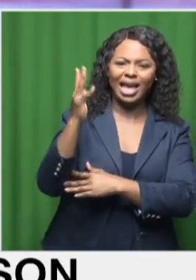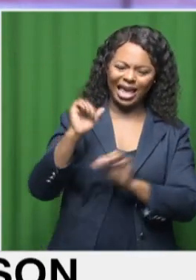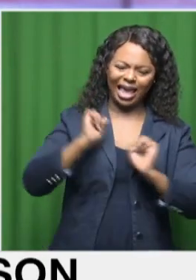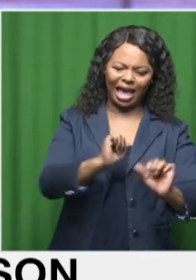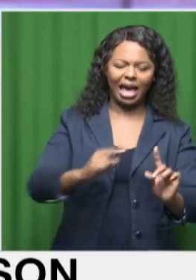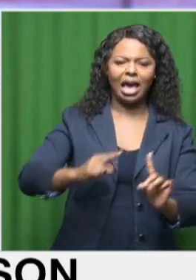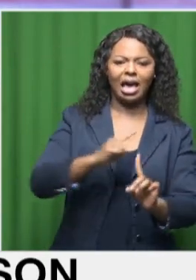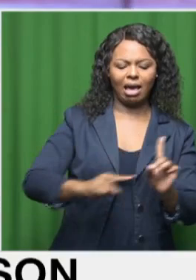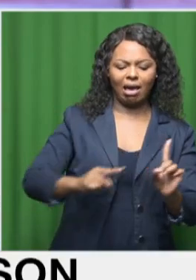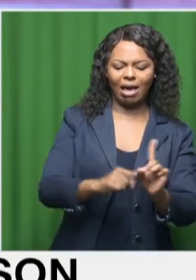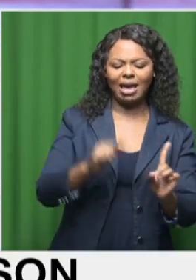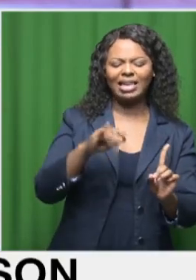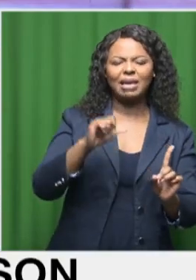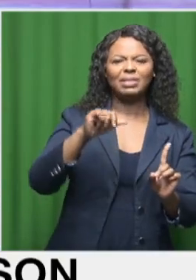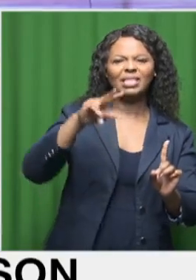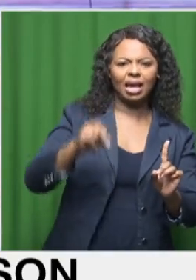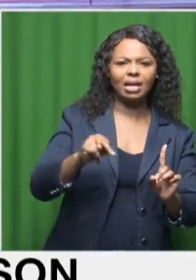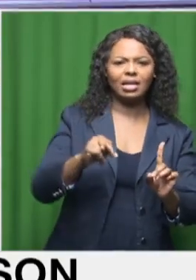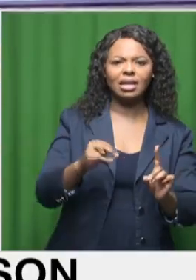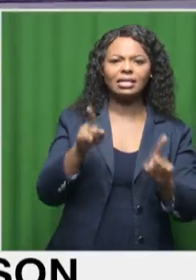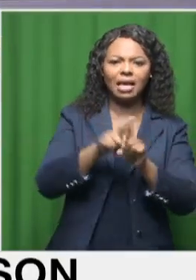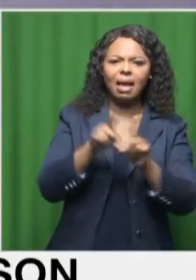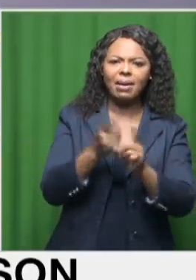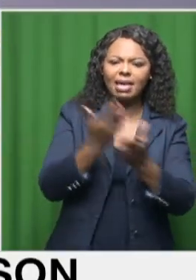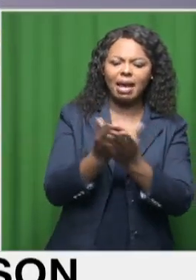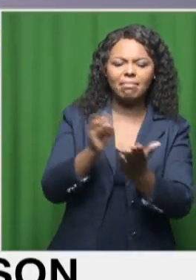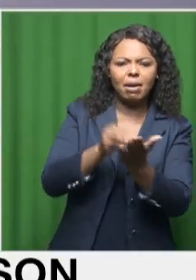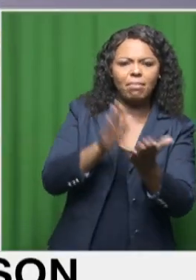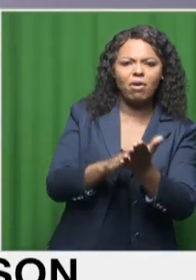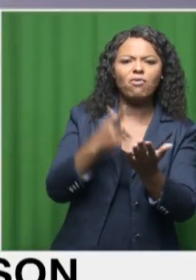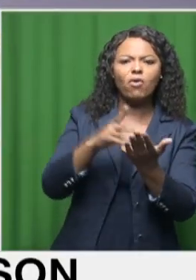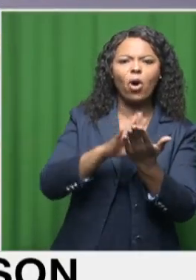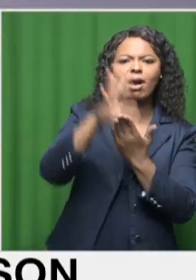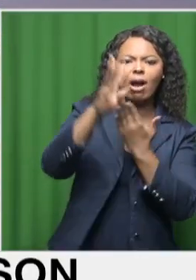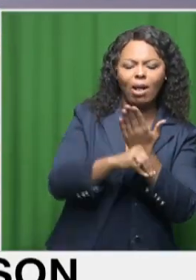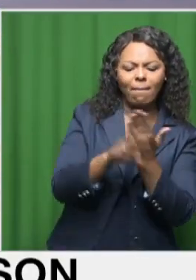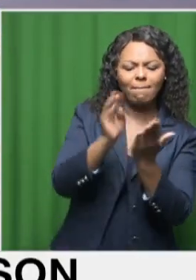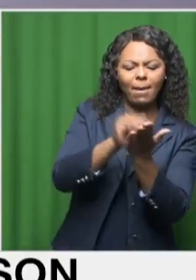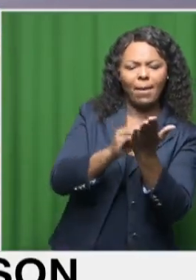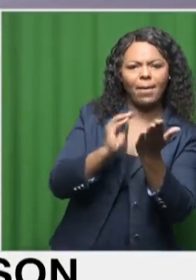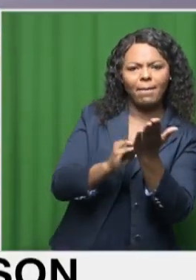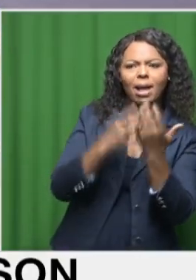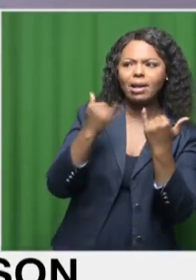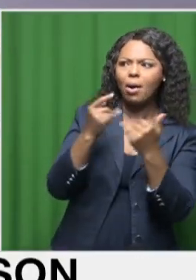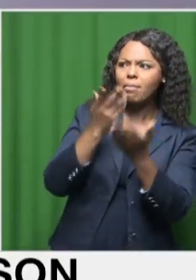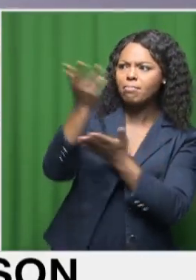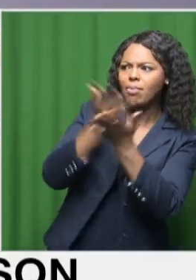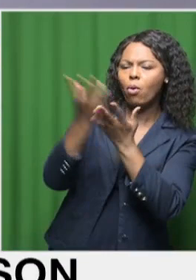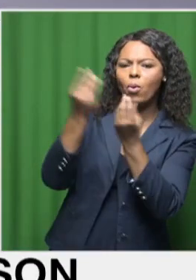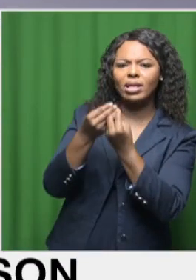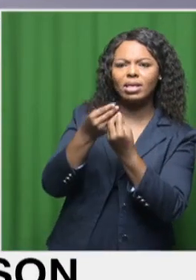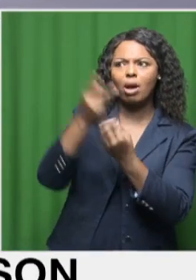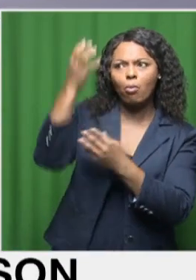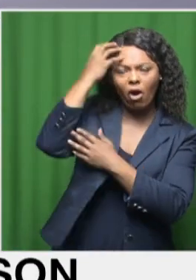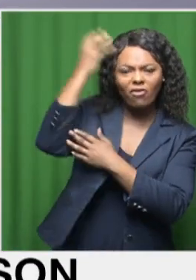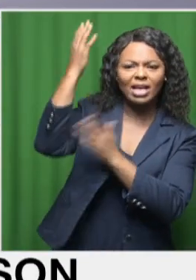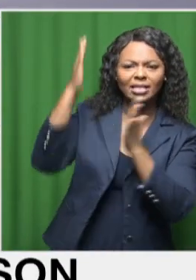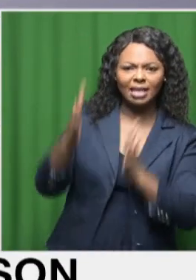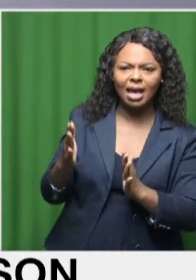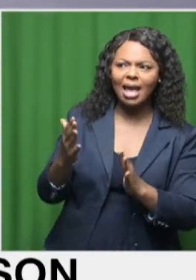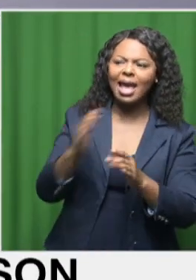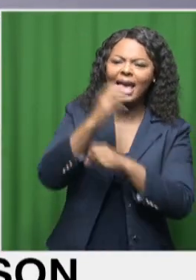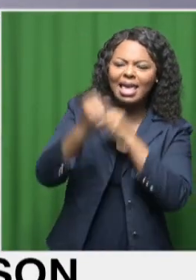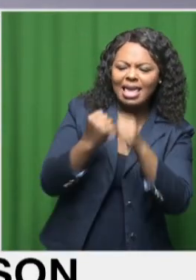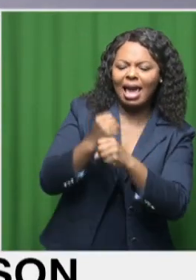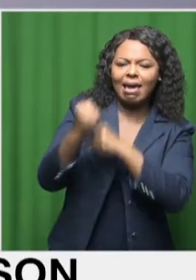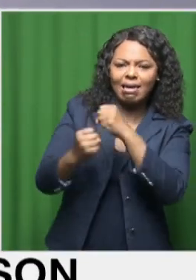Kente and put him in that academic space. We are busy now talking to a couple of professors that every year we're going to have